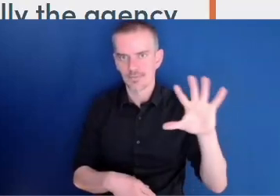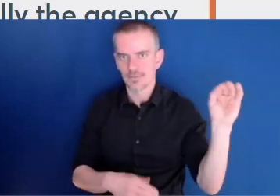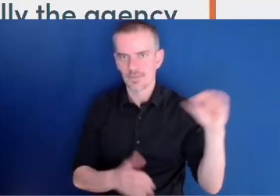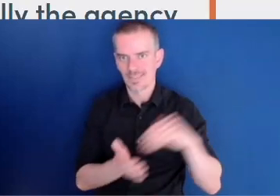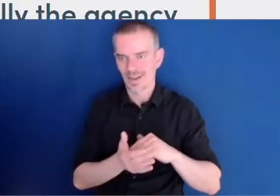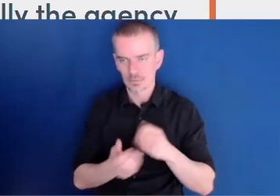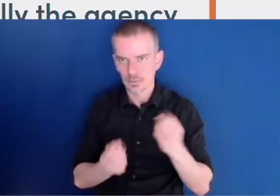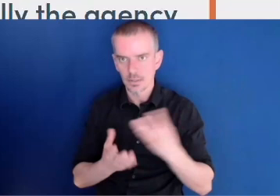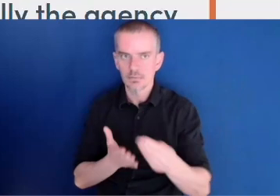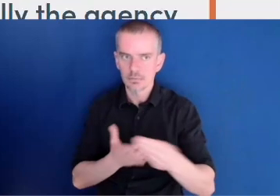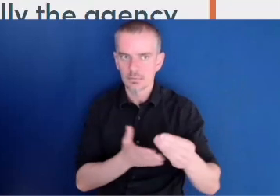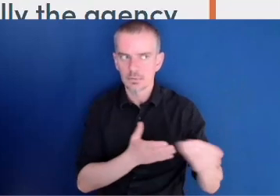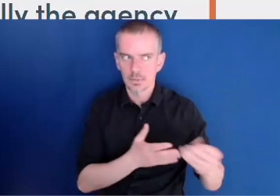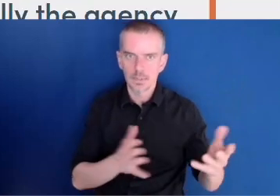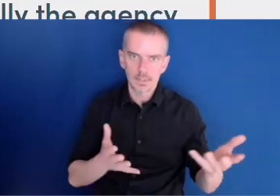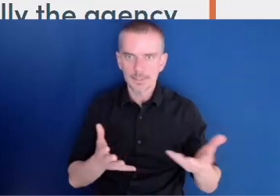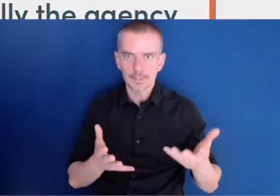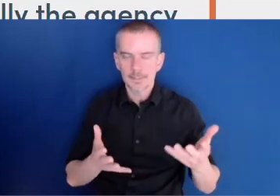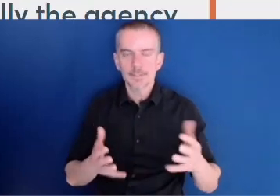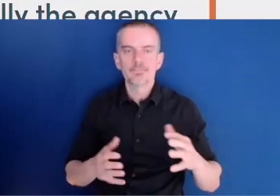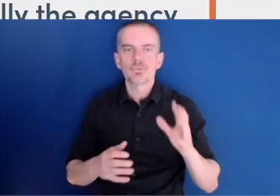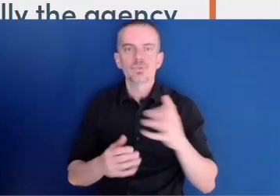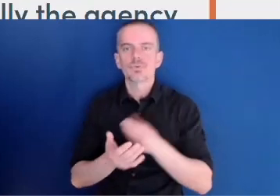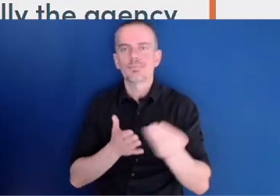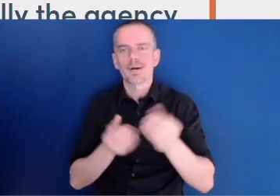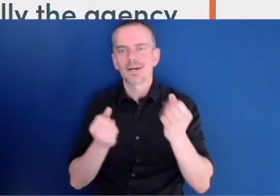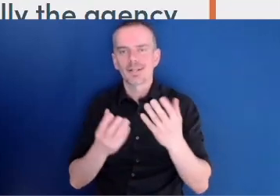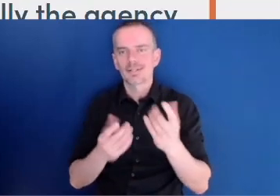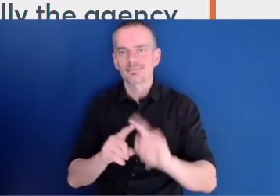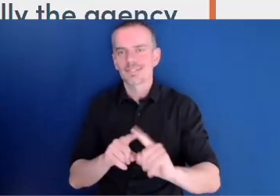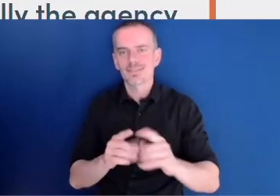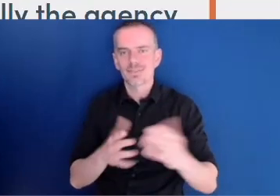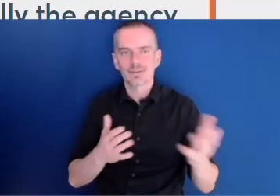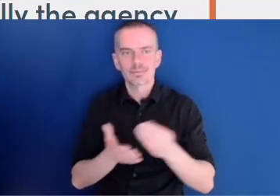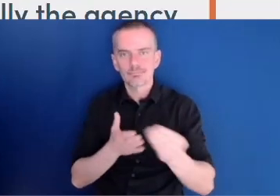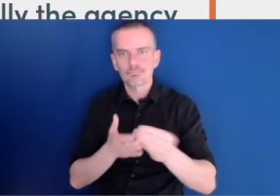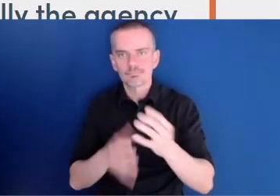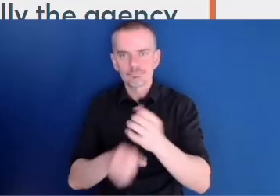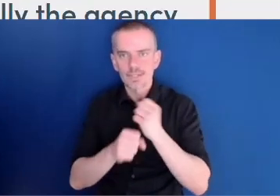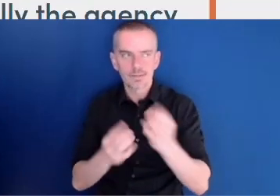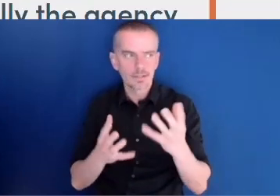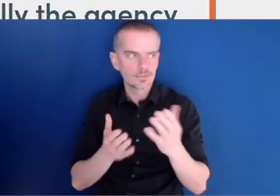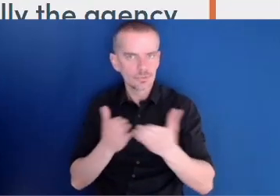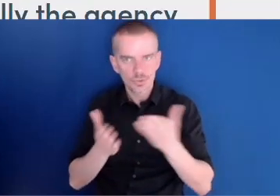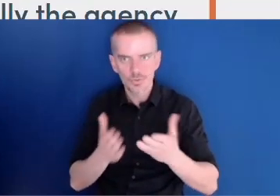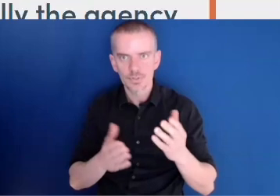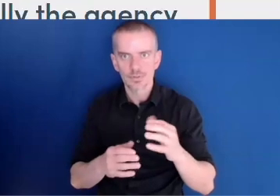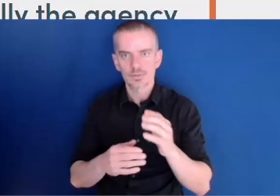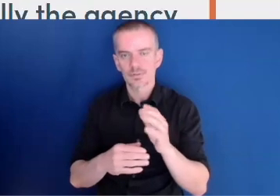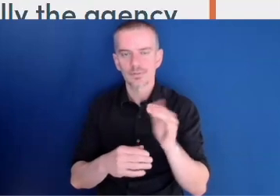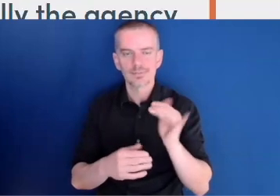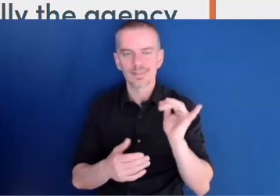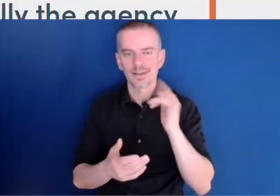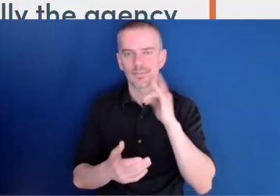$50,000. And so if you're, buying a bunch of stuff, procuring lots of services for